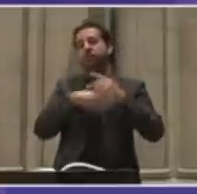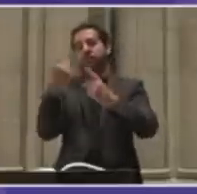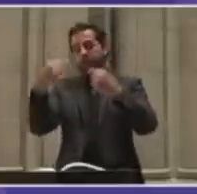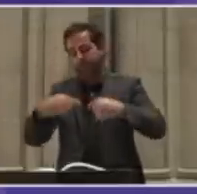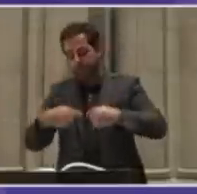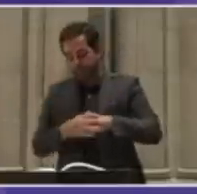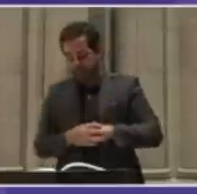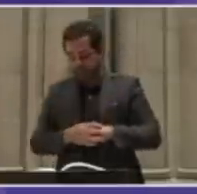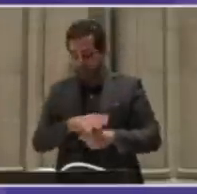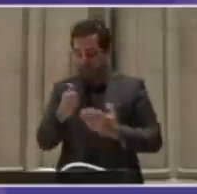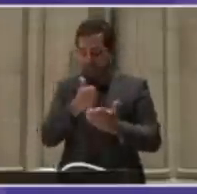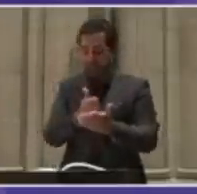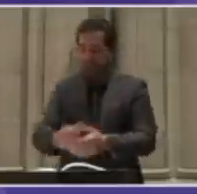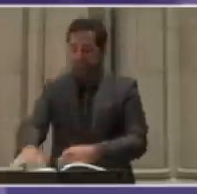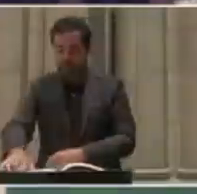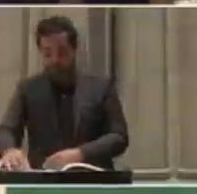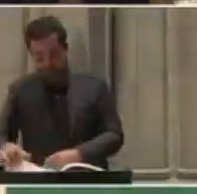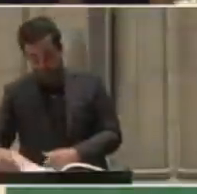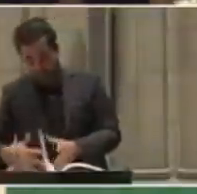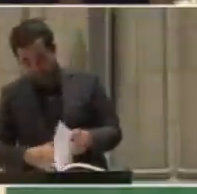come. Amen.